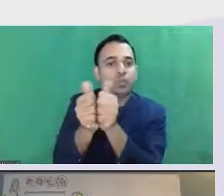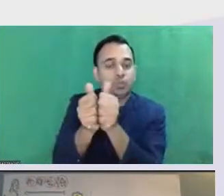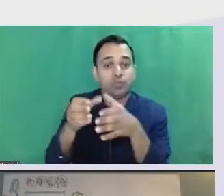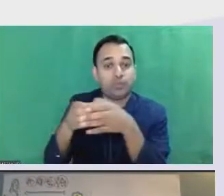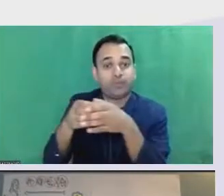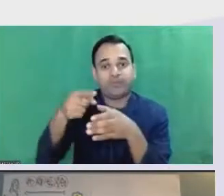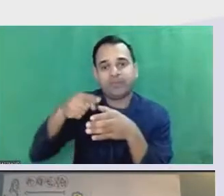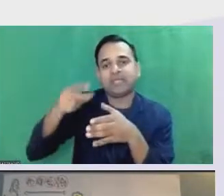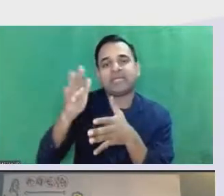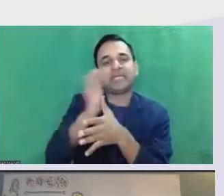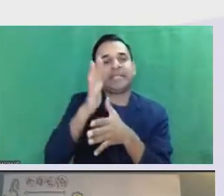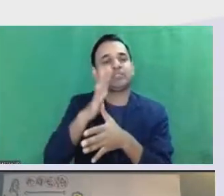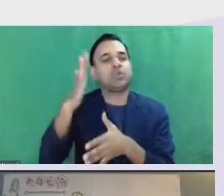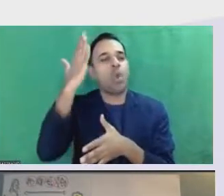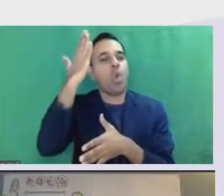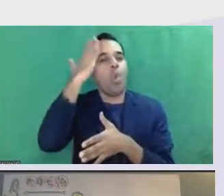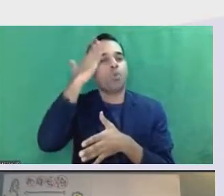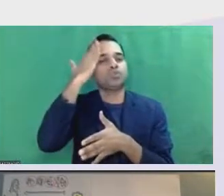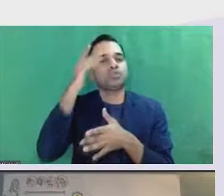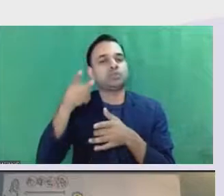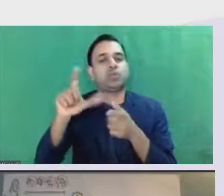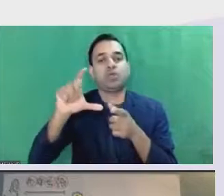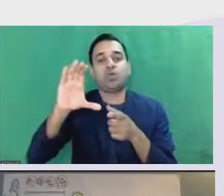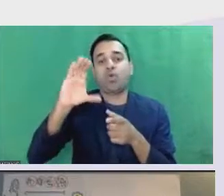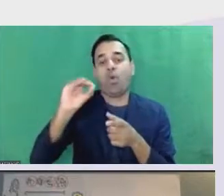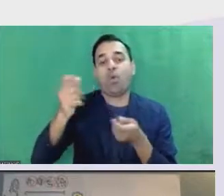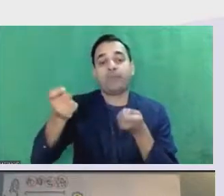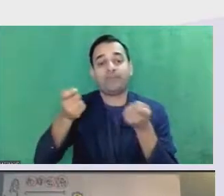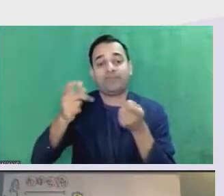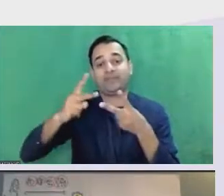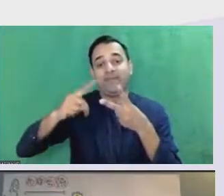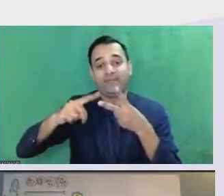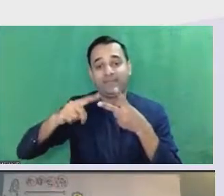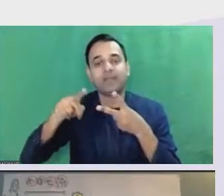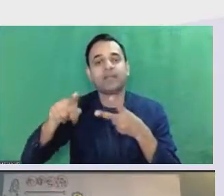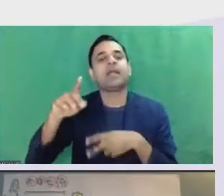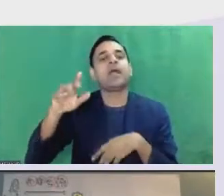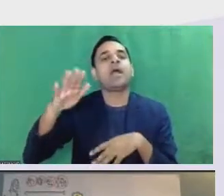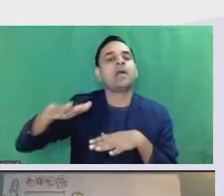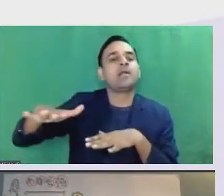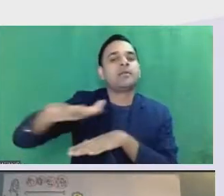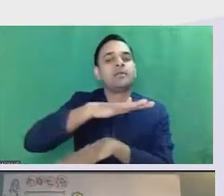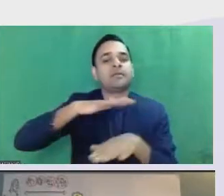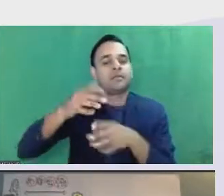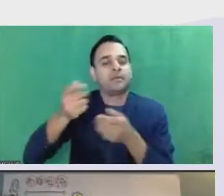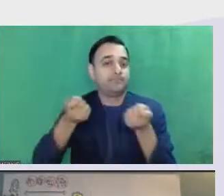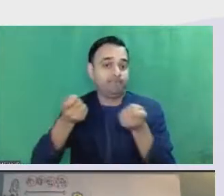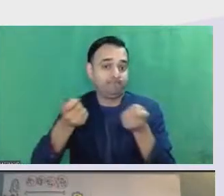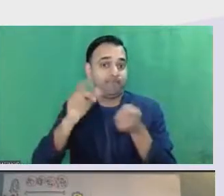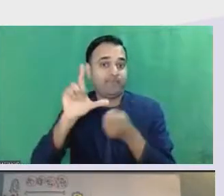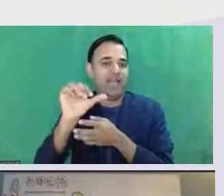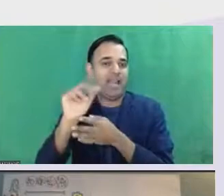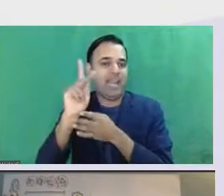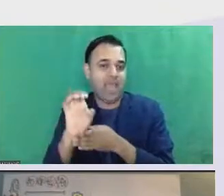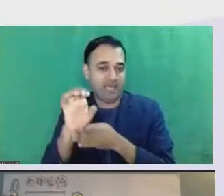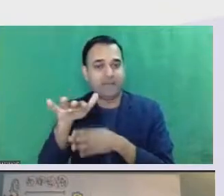Quality Board and director of the Meteorological Service of Canada. Quite a CV over there. So without further ado, I'm going to go straight